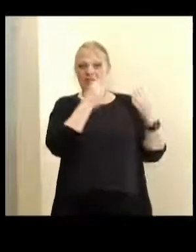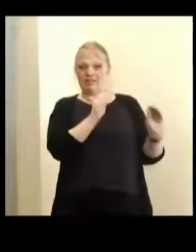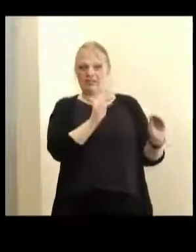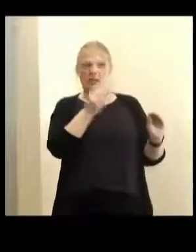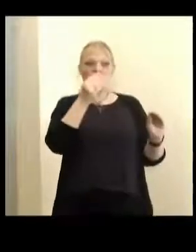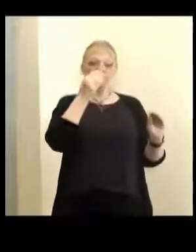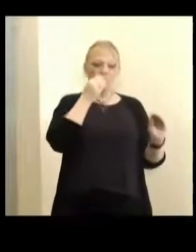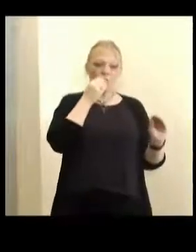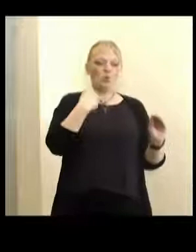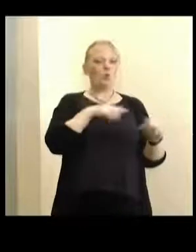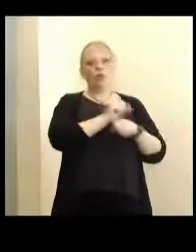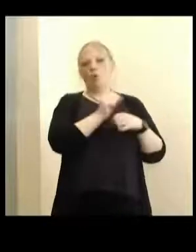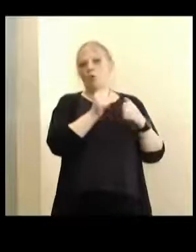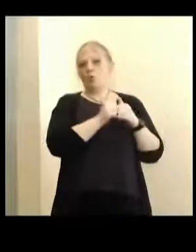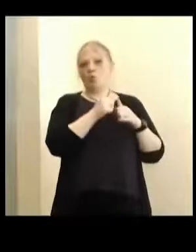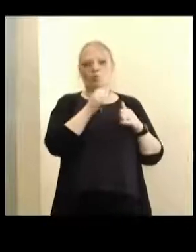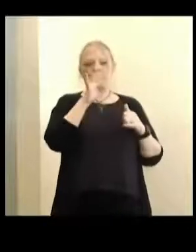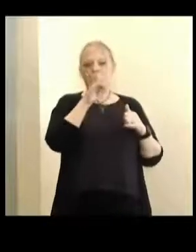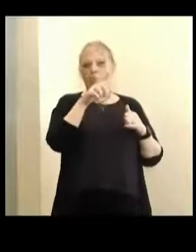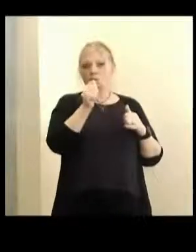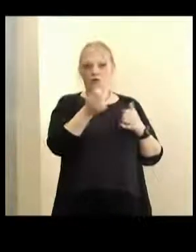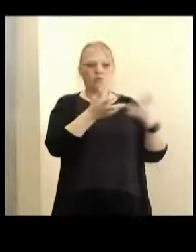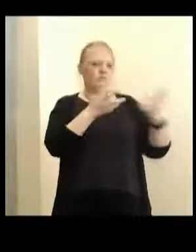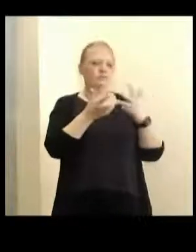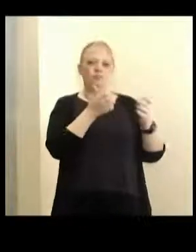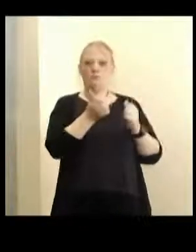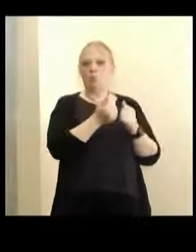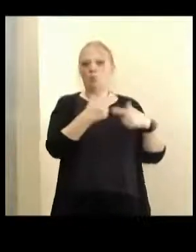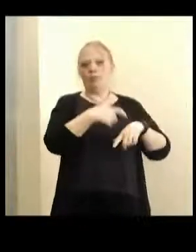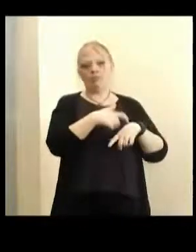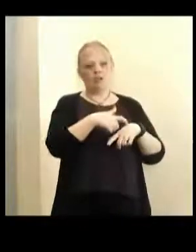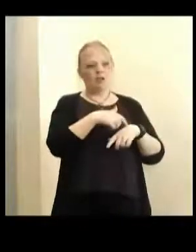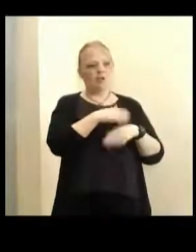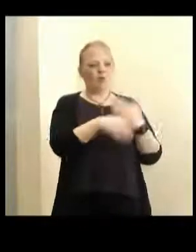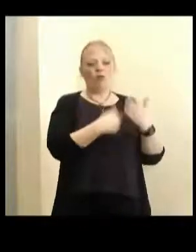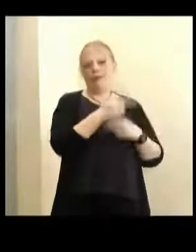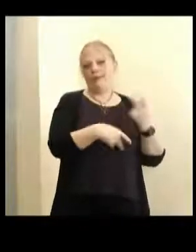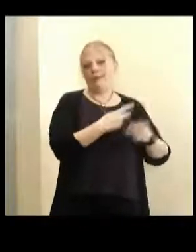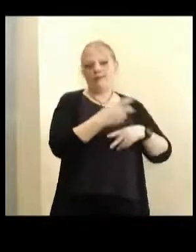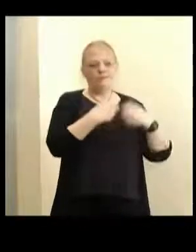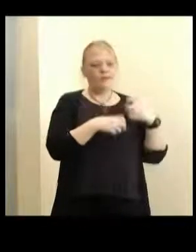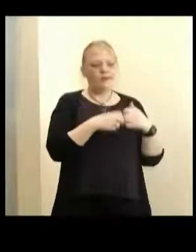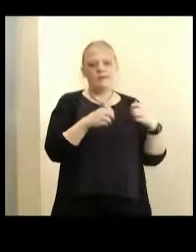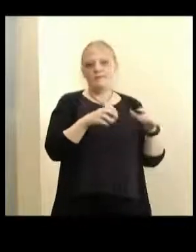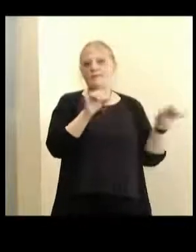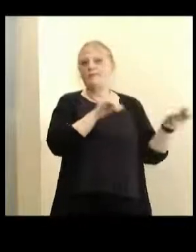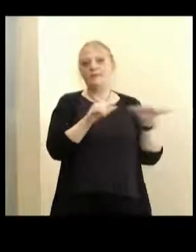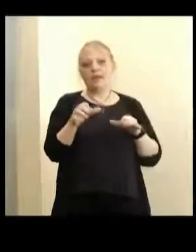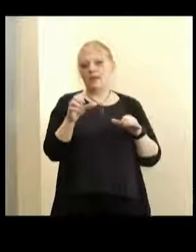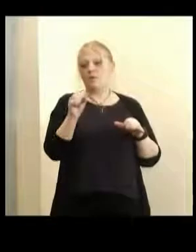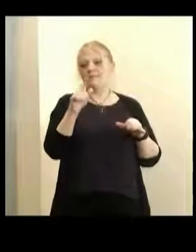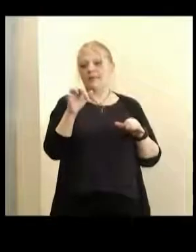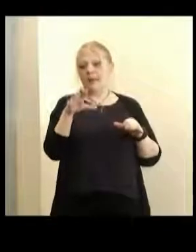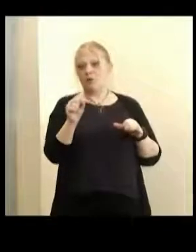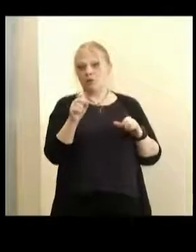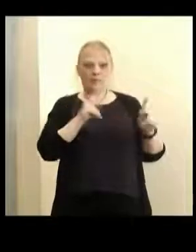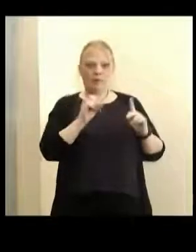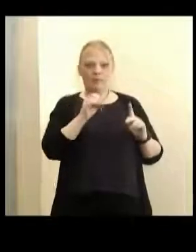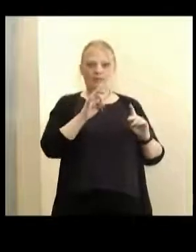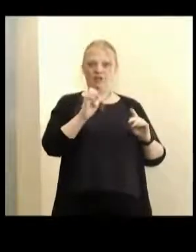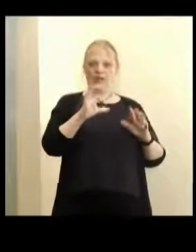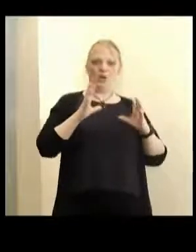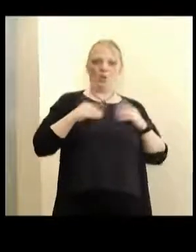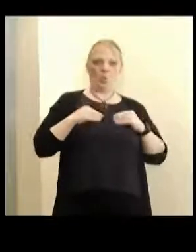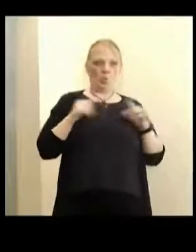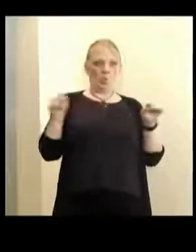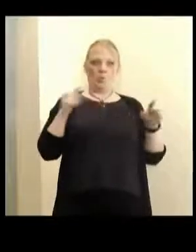all the time on all kinds of issues, just like we do with the Sabres, which the arena is owned by the people of Erie County. And